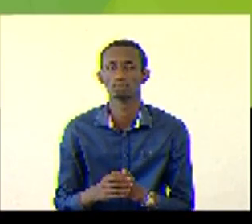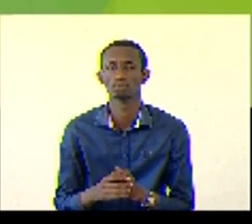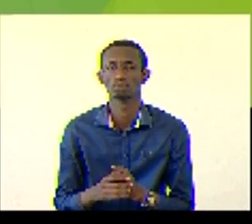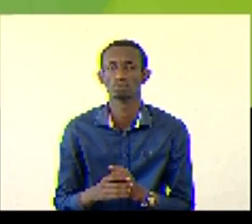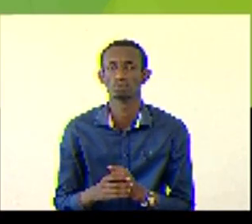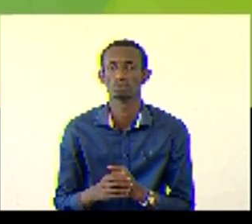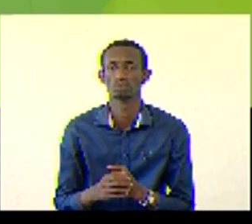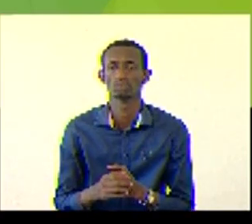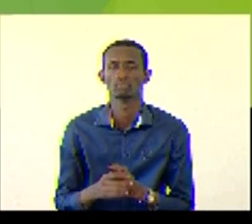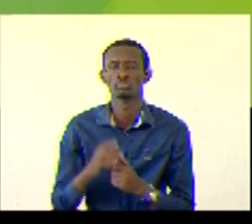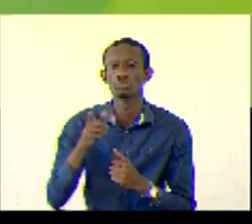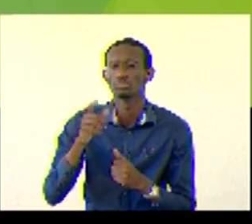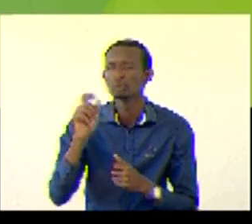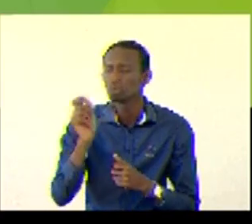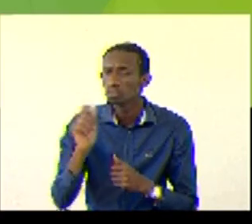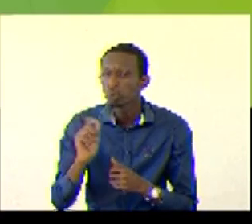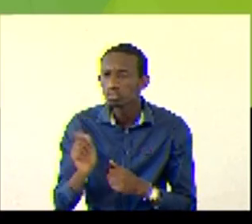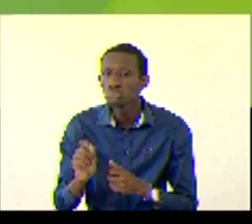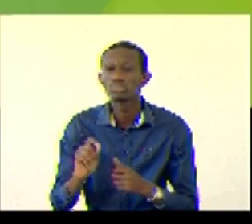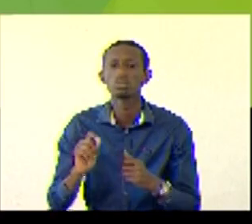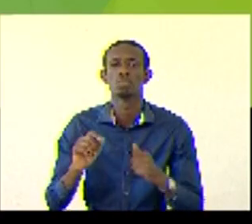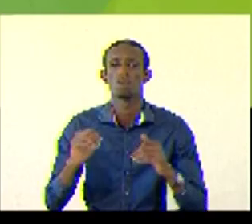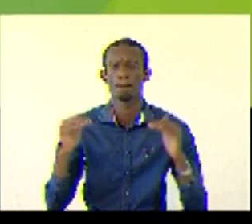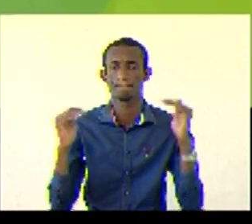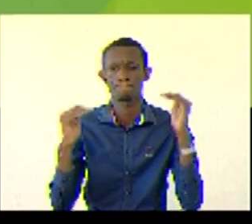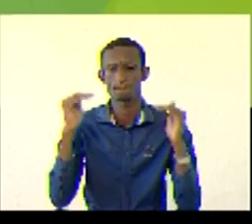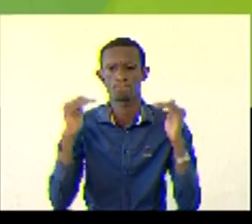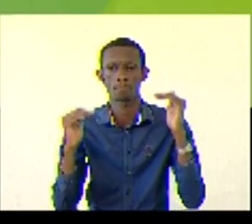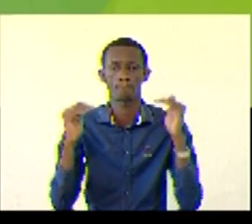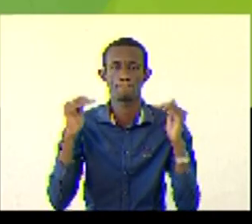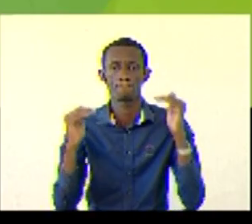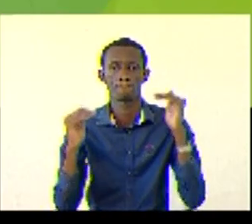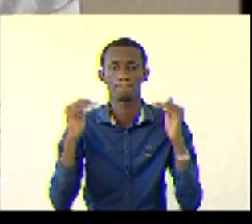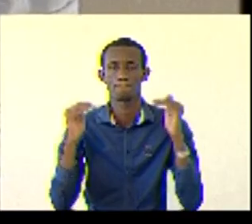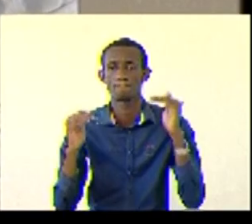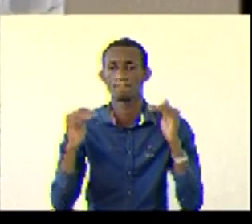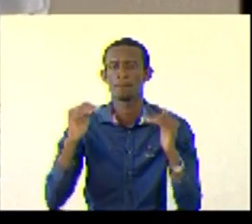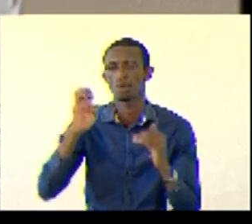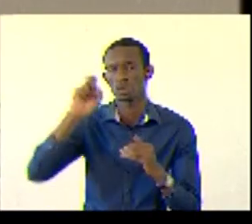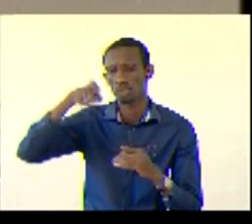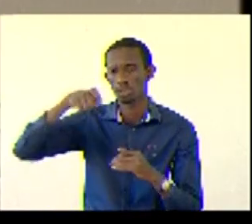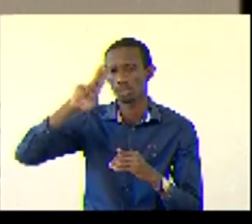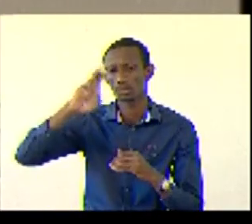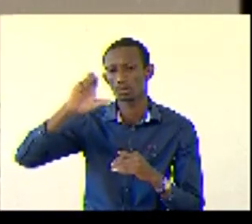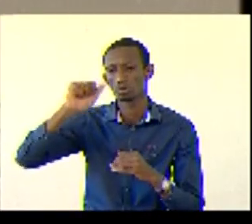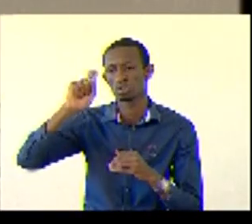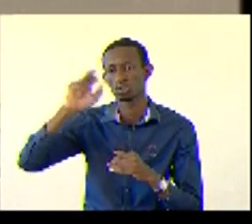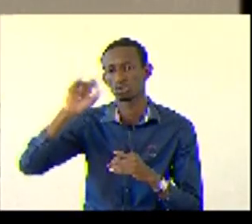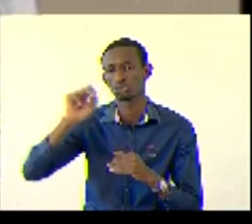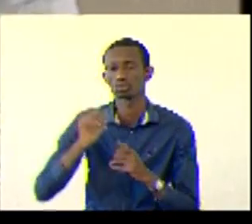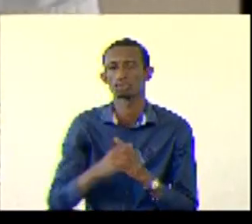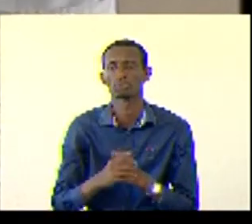And write the balanced equation. We had even written the balanced equation for that reaction before. So